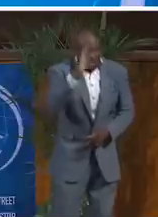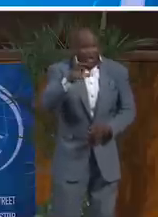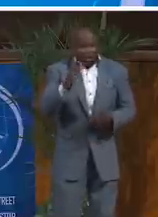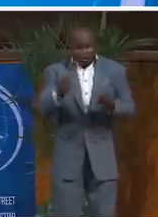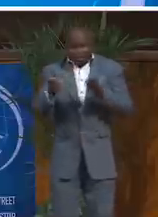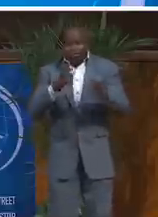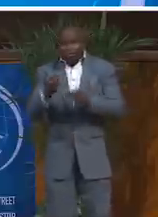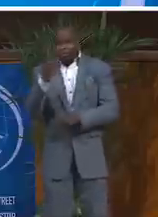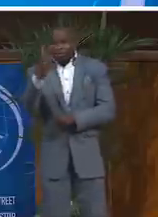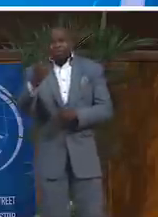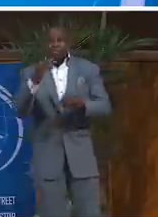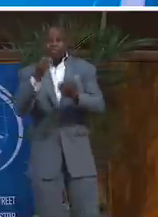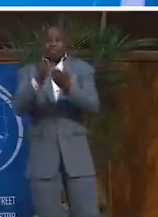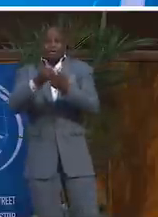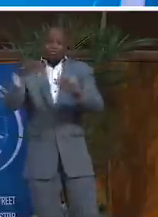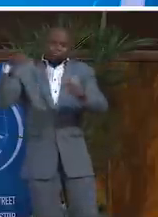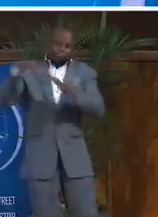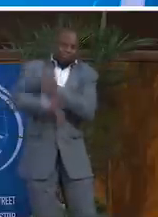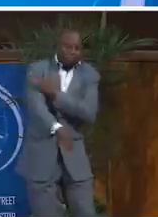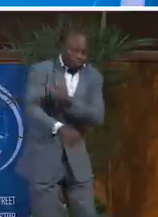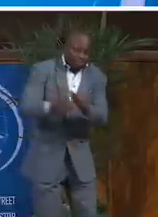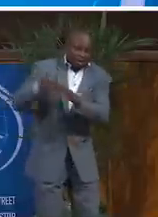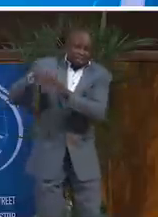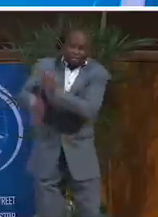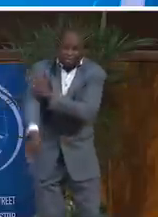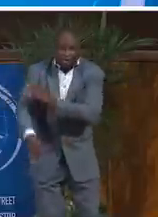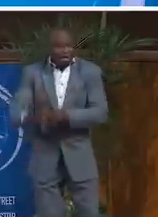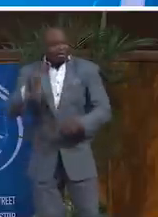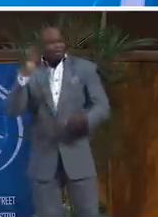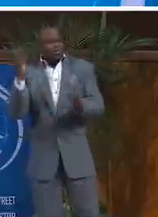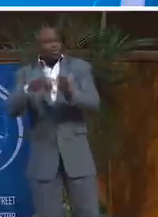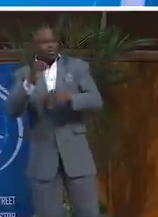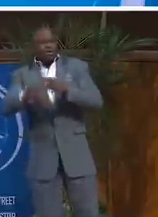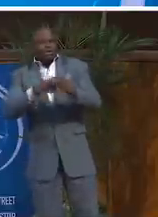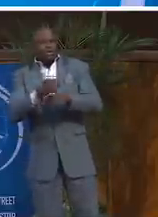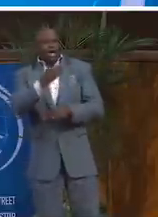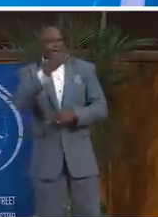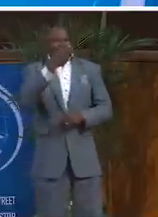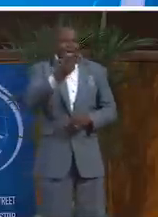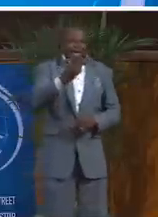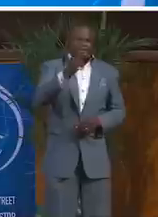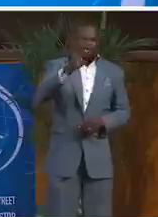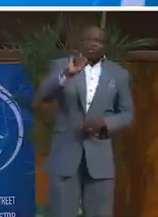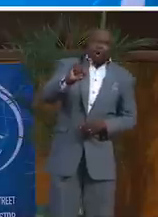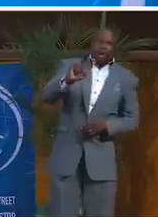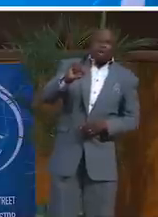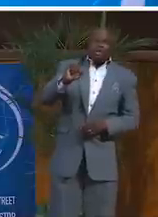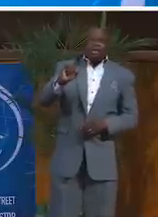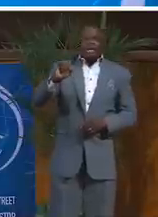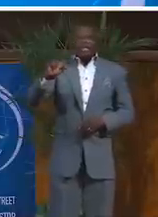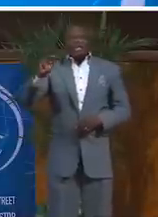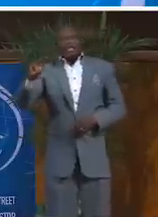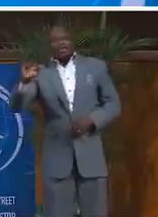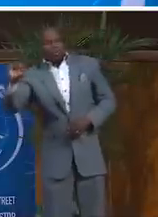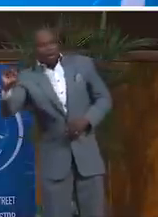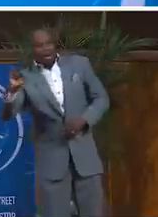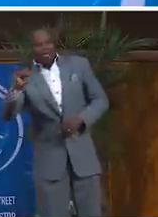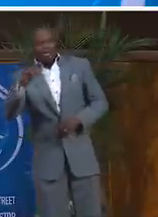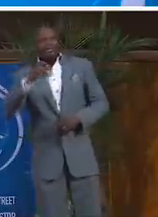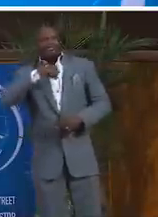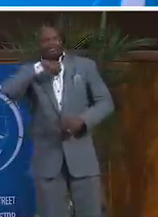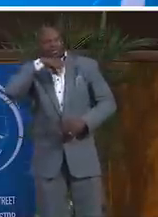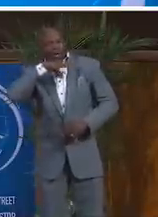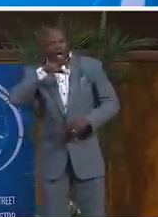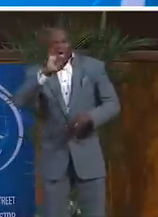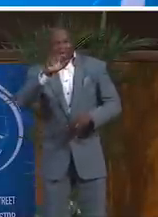with two recessions. We've seen the world deal with H1N1, swine flu. We've been